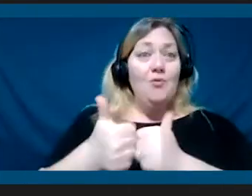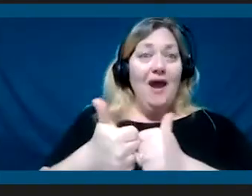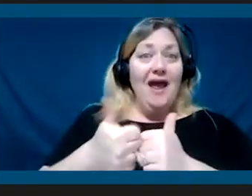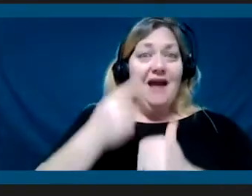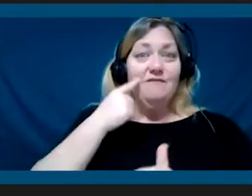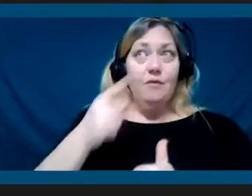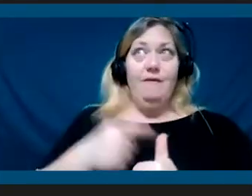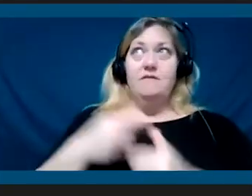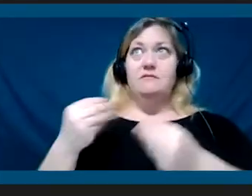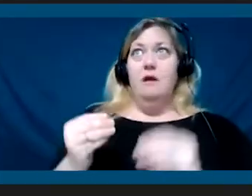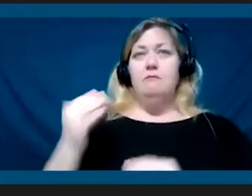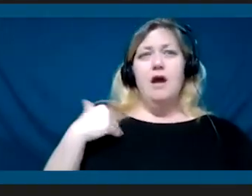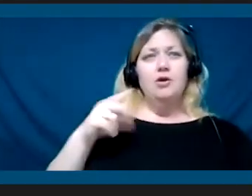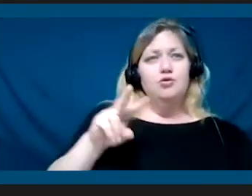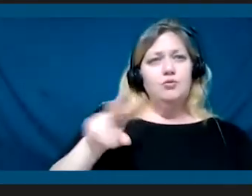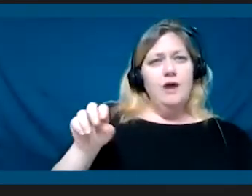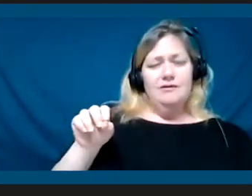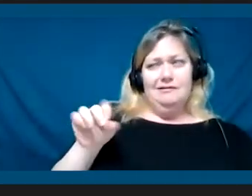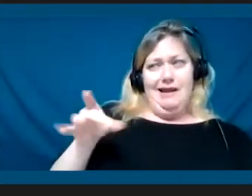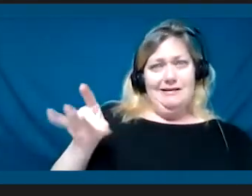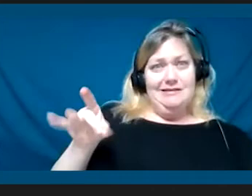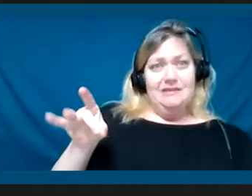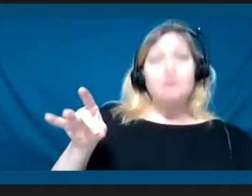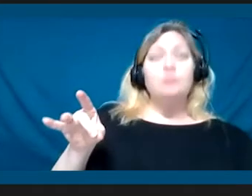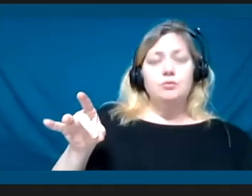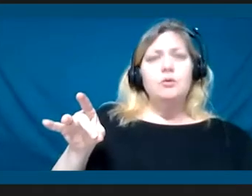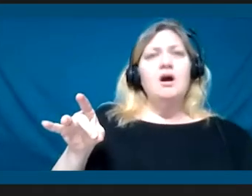my first office back in 2018,